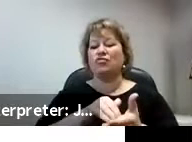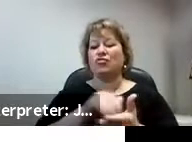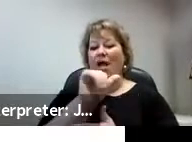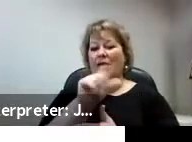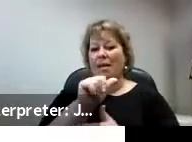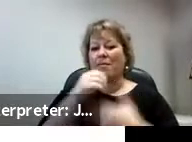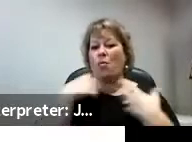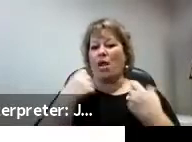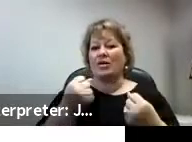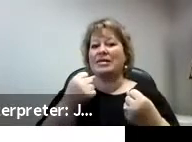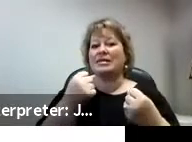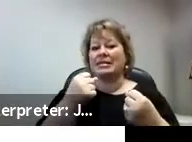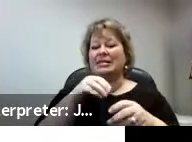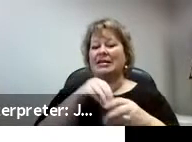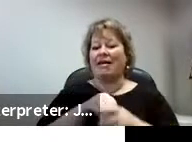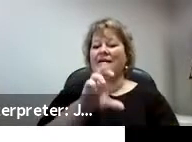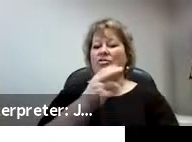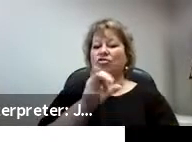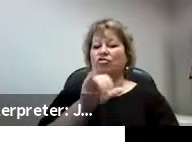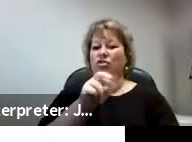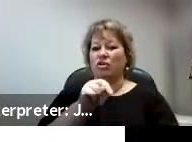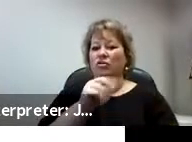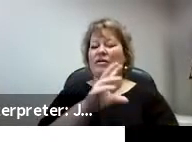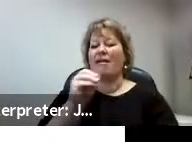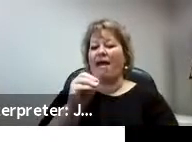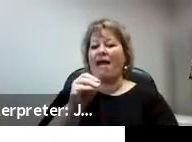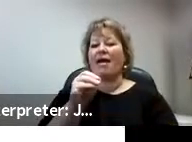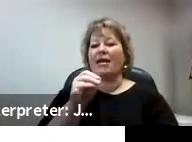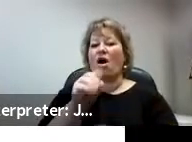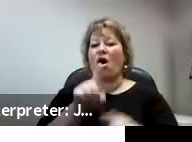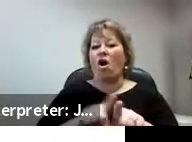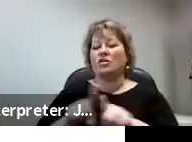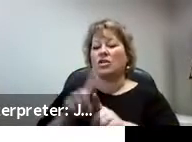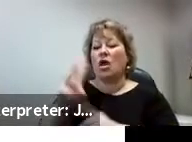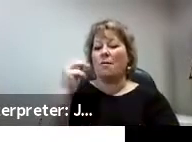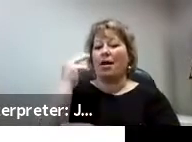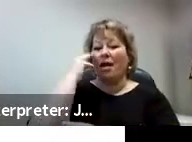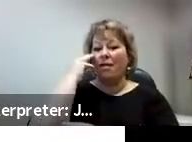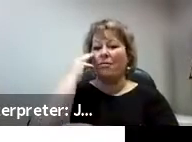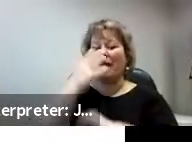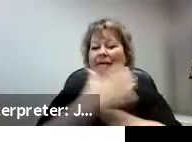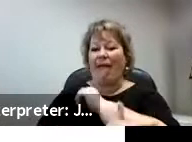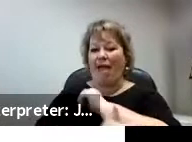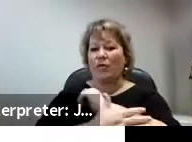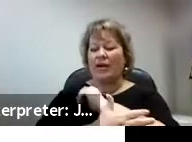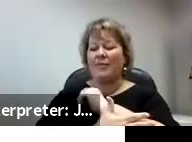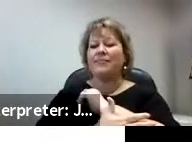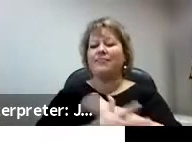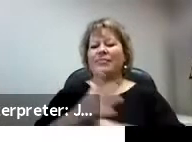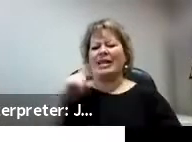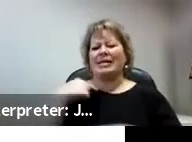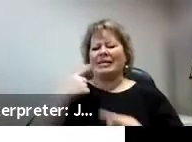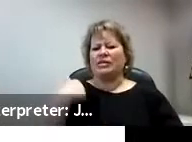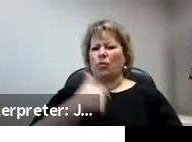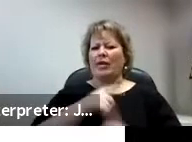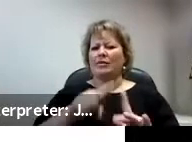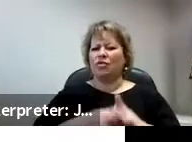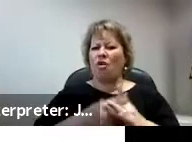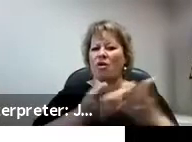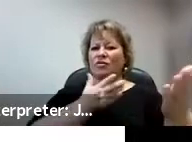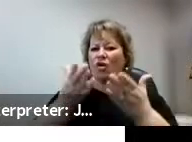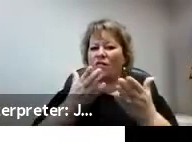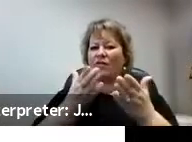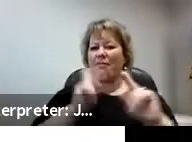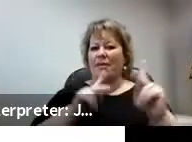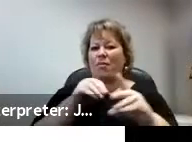serving Chilton and Shelby County areas, and Montgomery Mental Health Authority. Since we began serving individuals in this program over 5 years